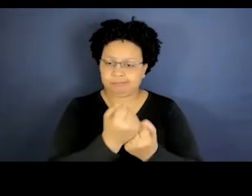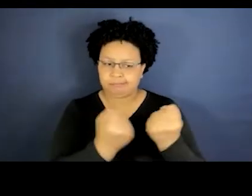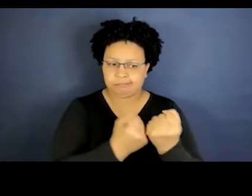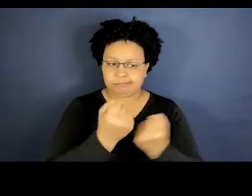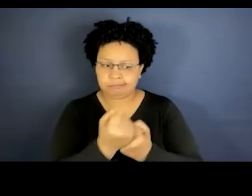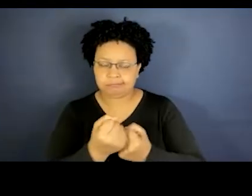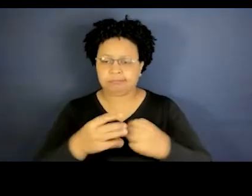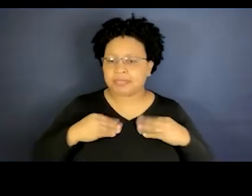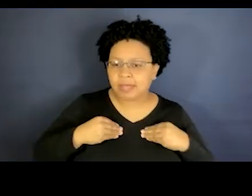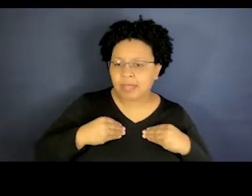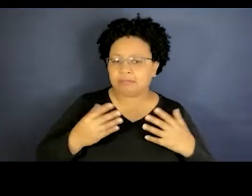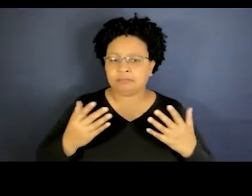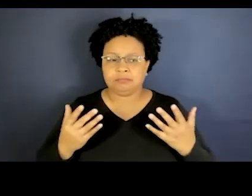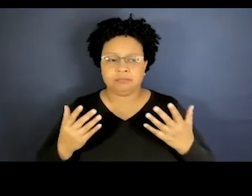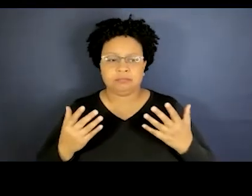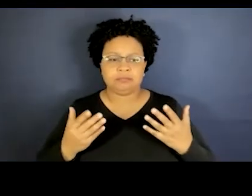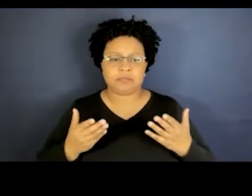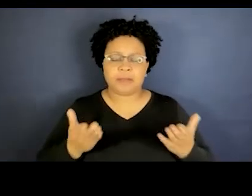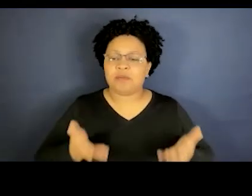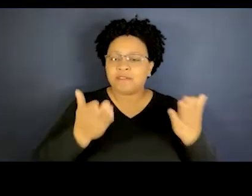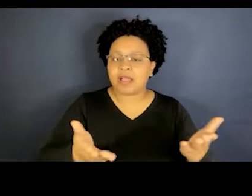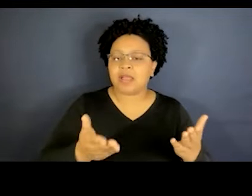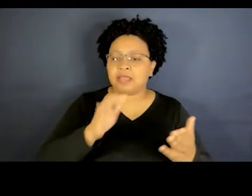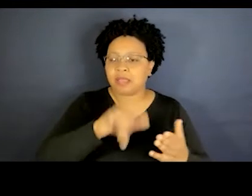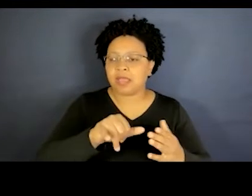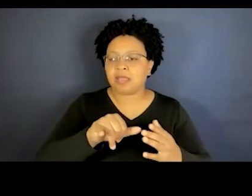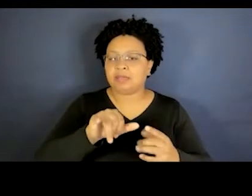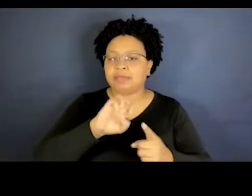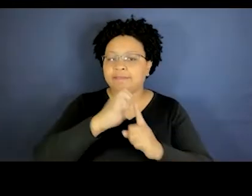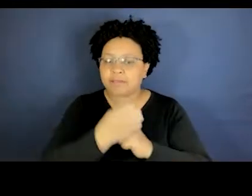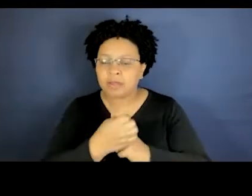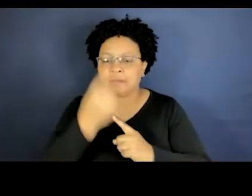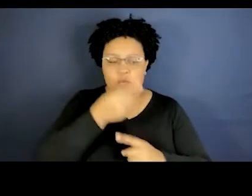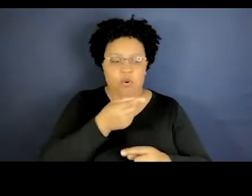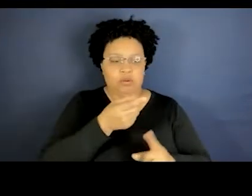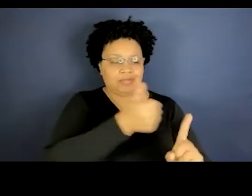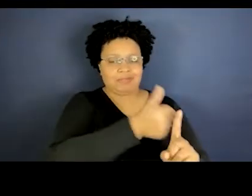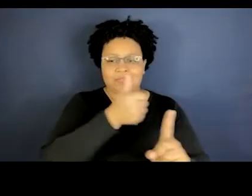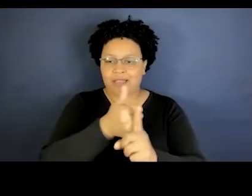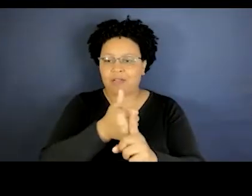loving and provide that type of atmosphere for themselves. And so it really is a